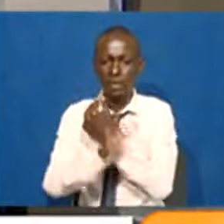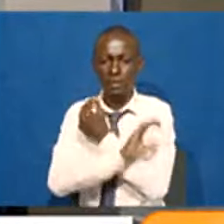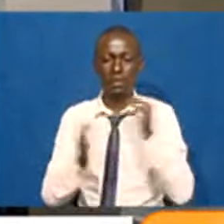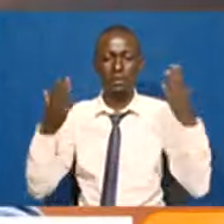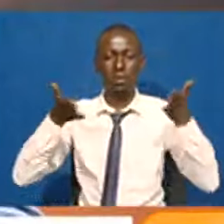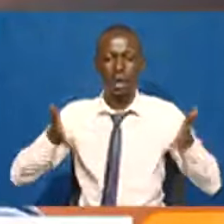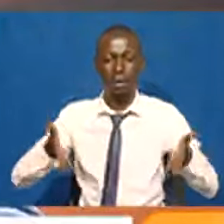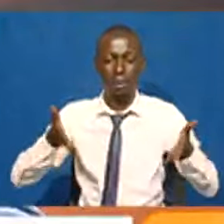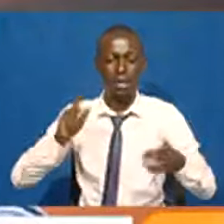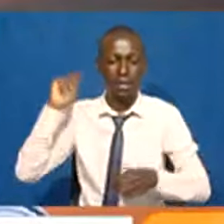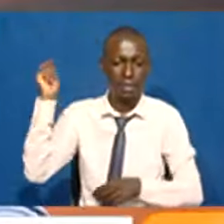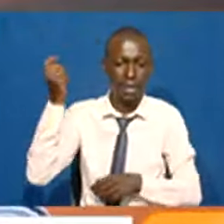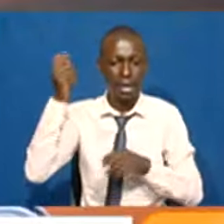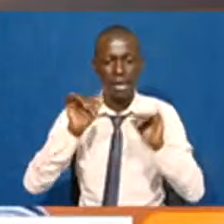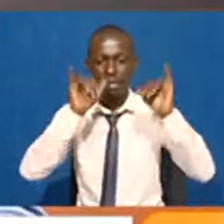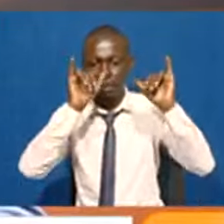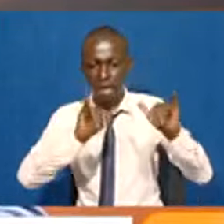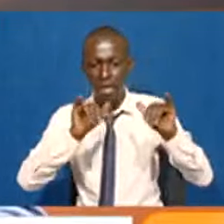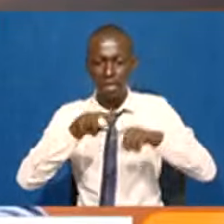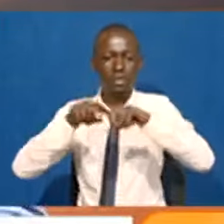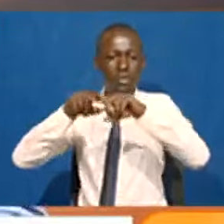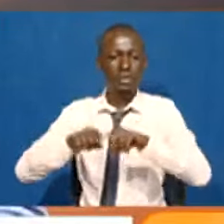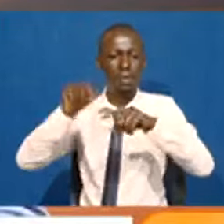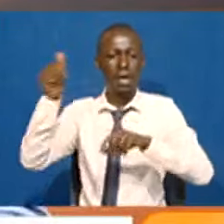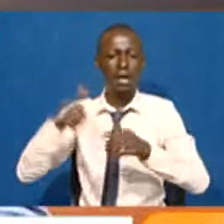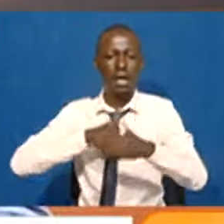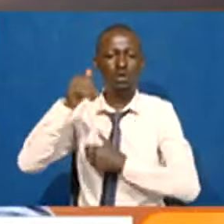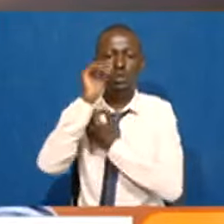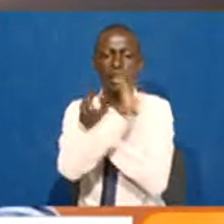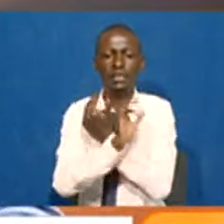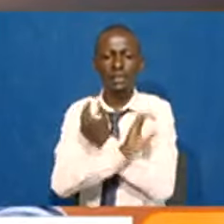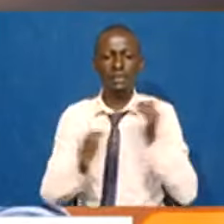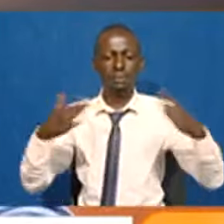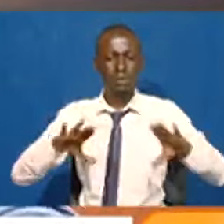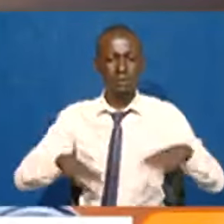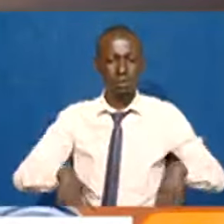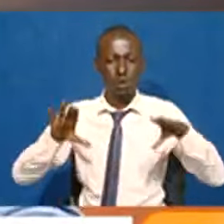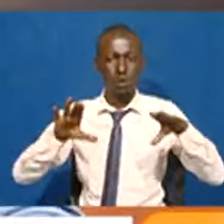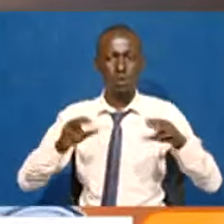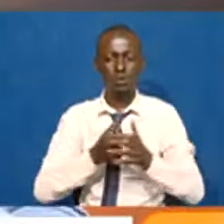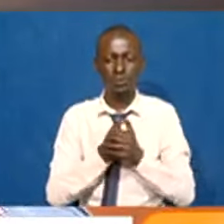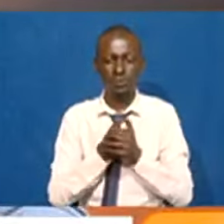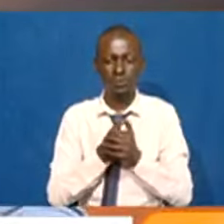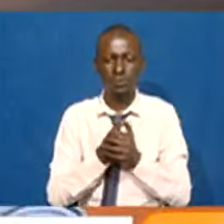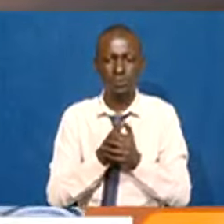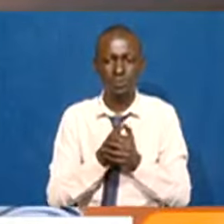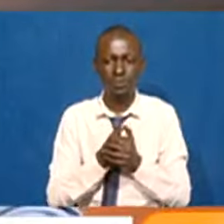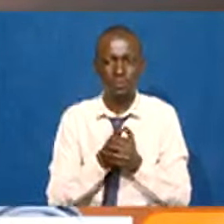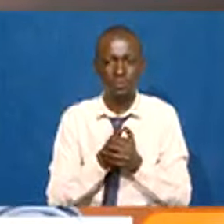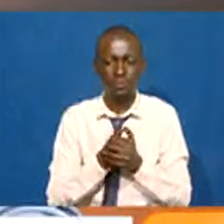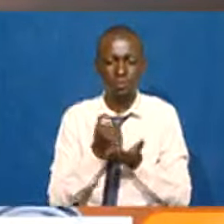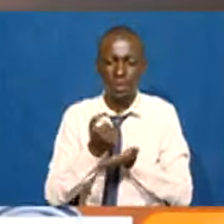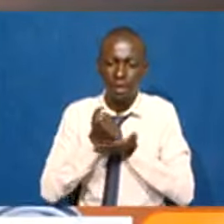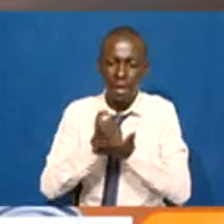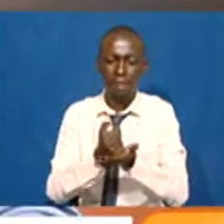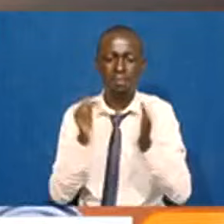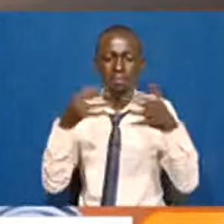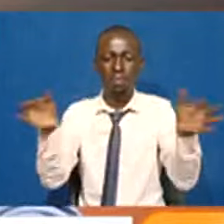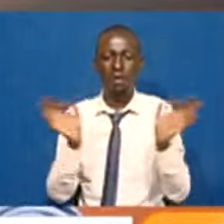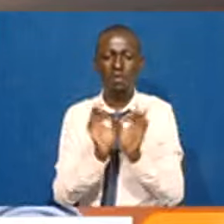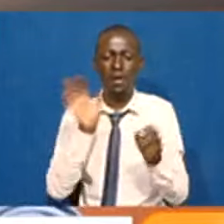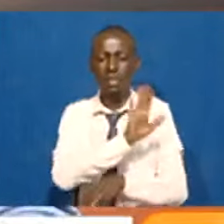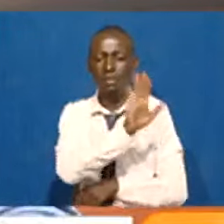here in Kenya, they look upon them, and mostly they are like the breadwinners. Mm. So